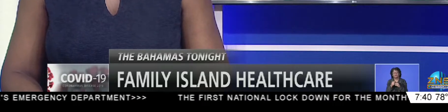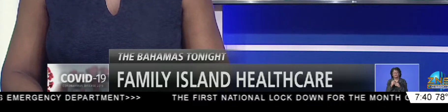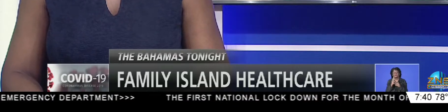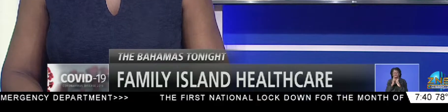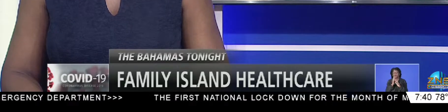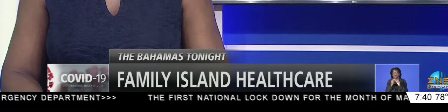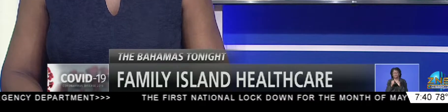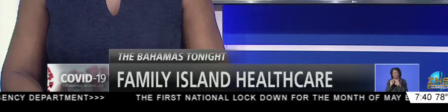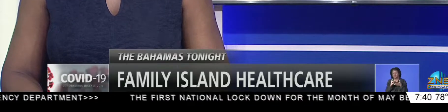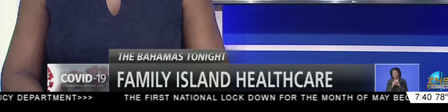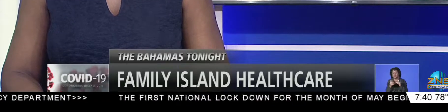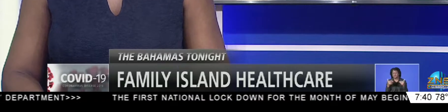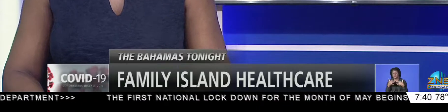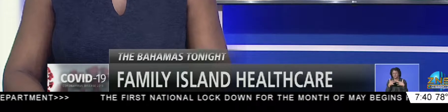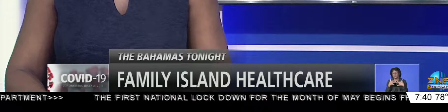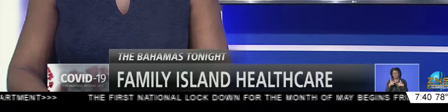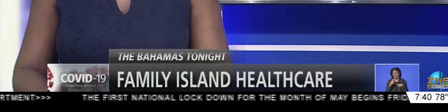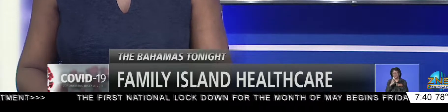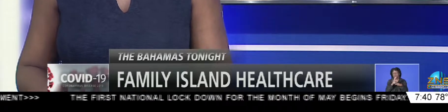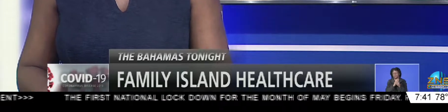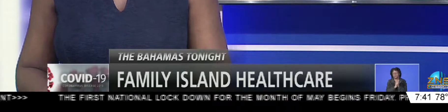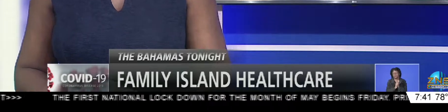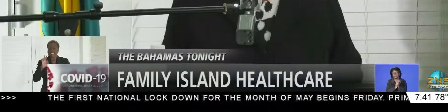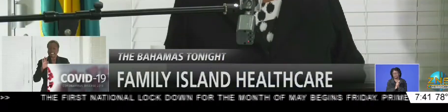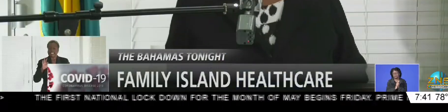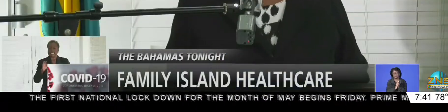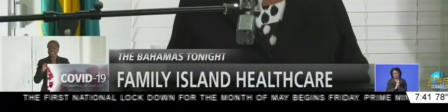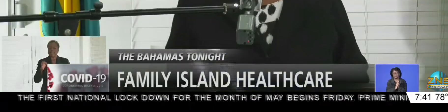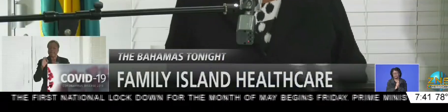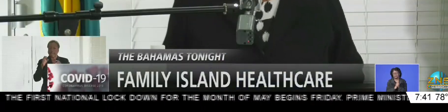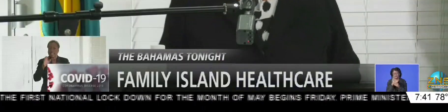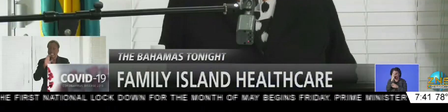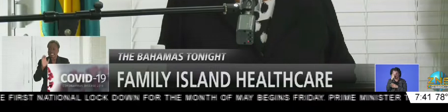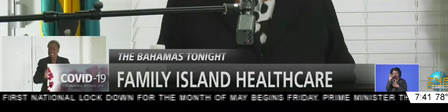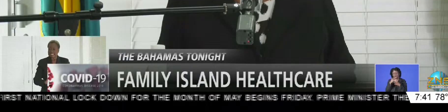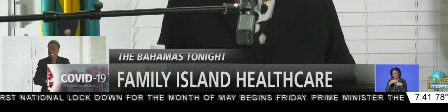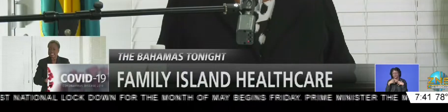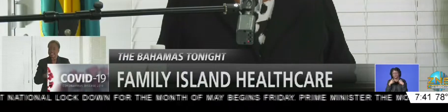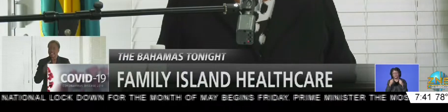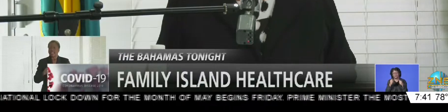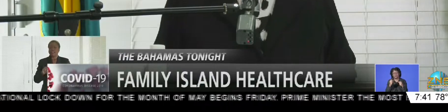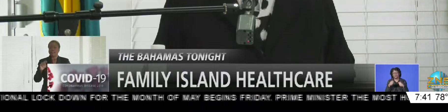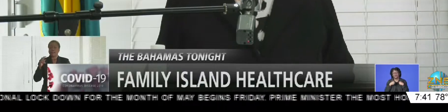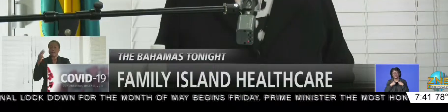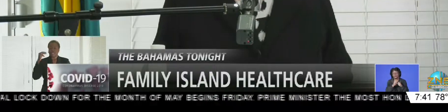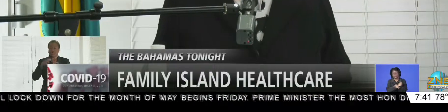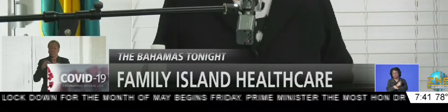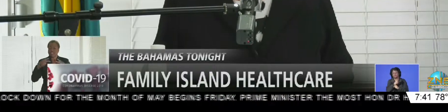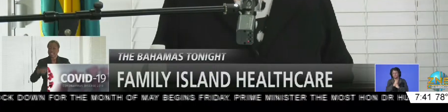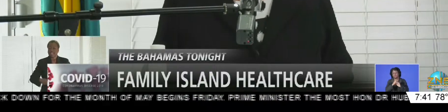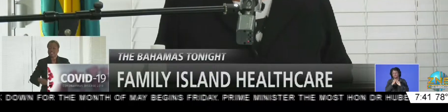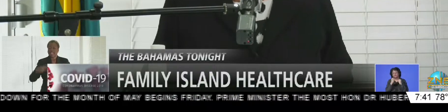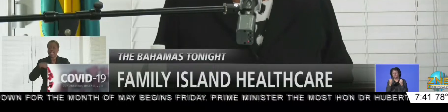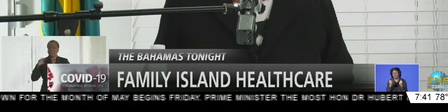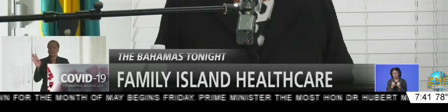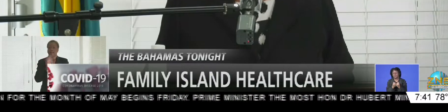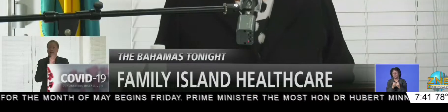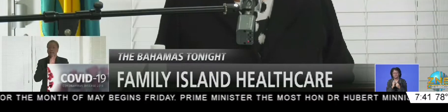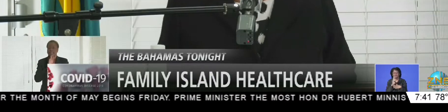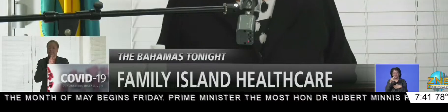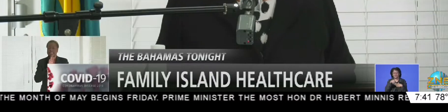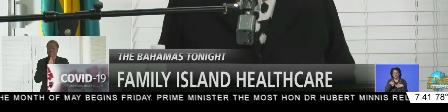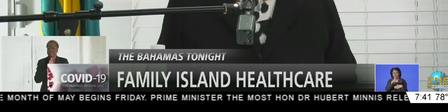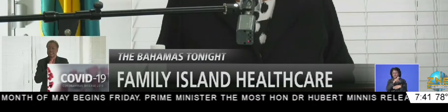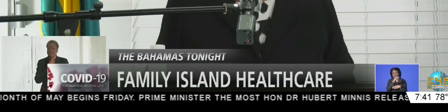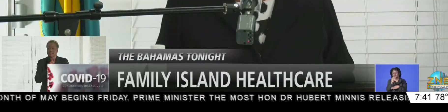Dr. Gillian Bartlett addressed the query on that. The Ministry of Health has a robust system. We are in Exuma,